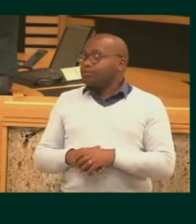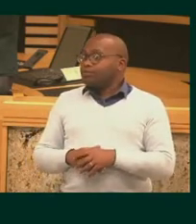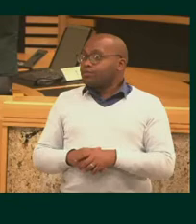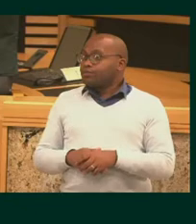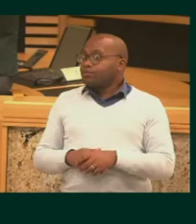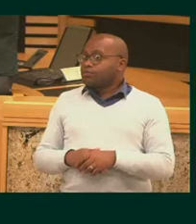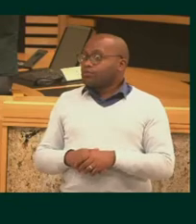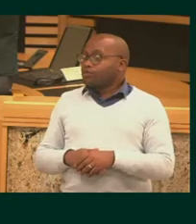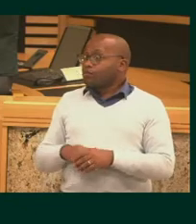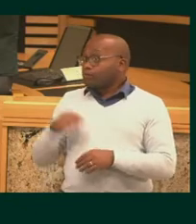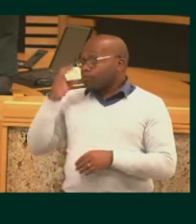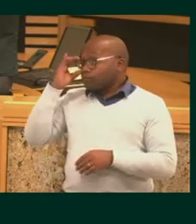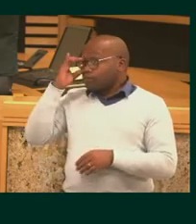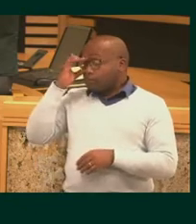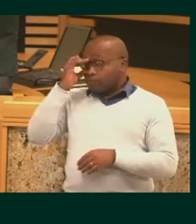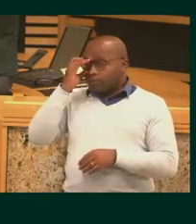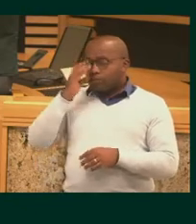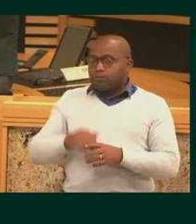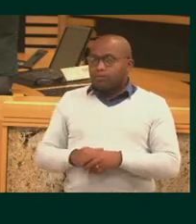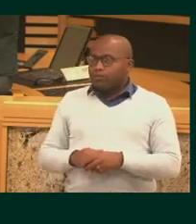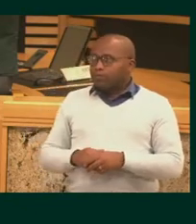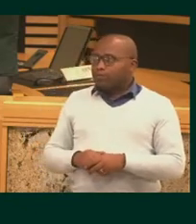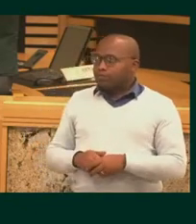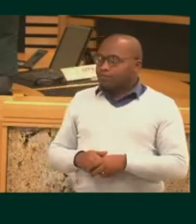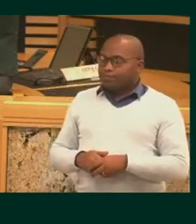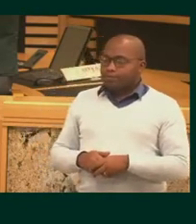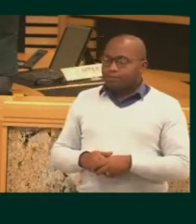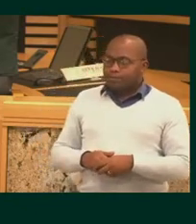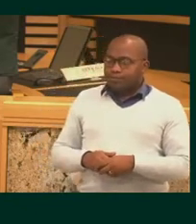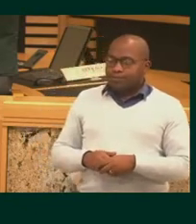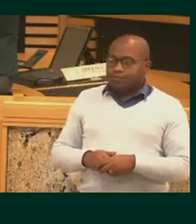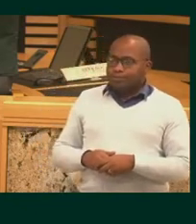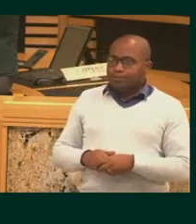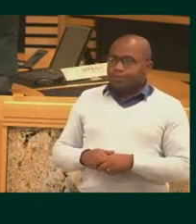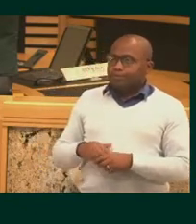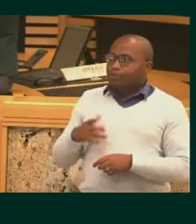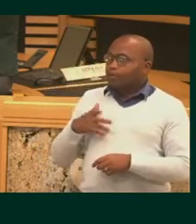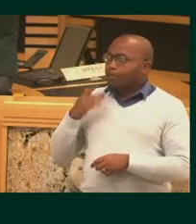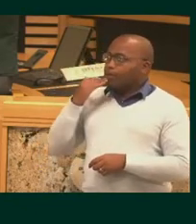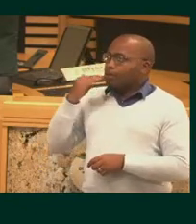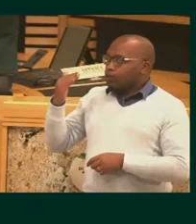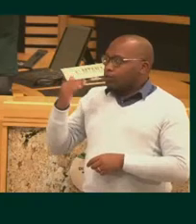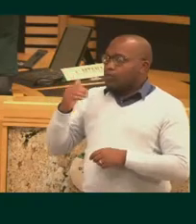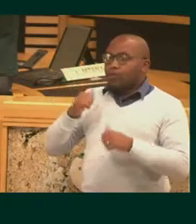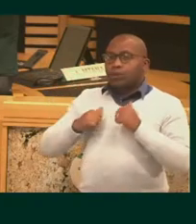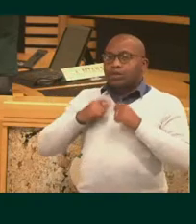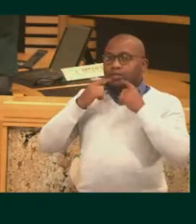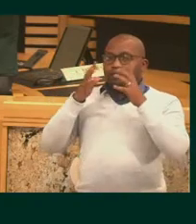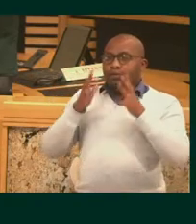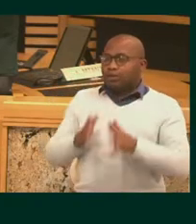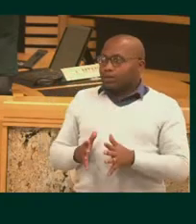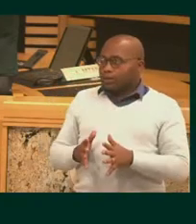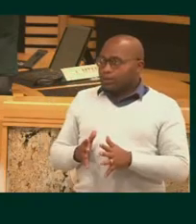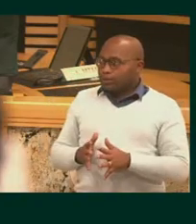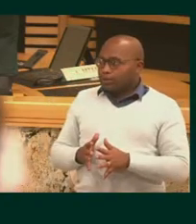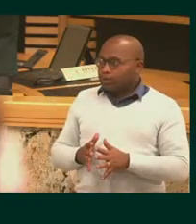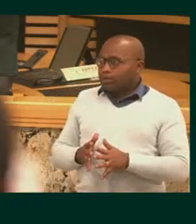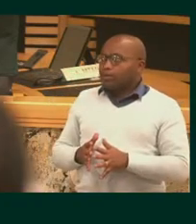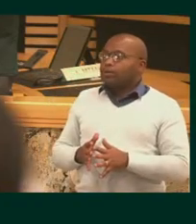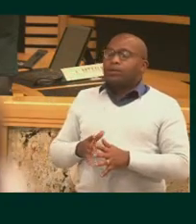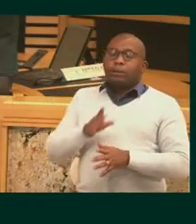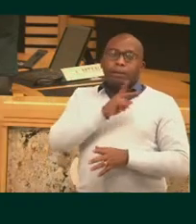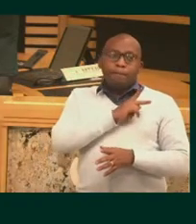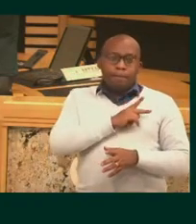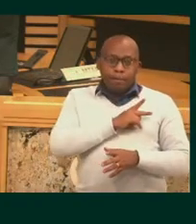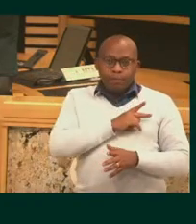Co thank you very much uh honorable acting speaker uh the acting Premier and